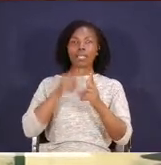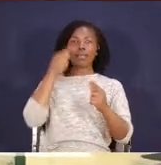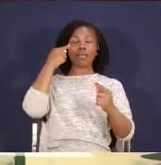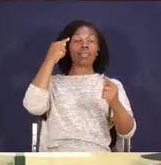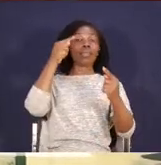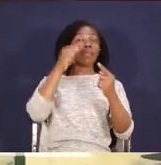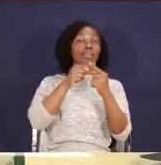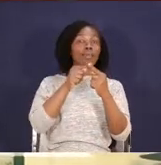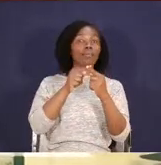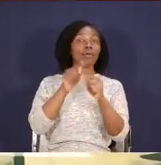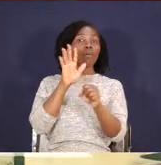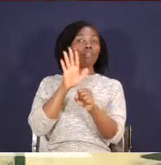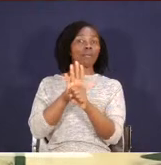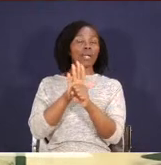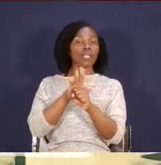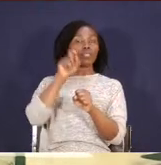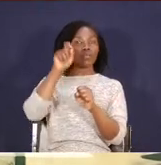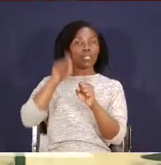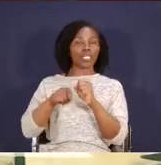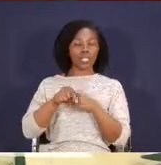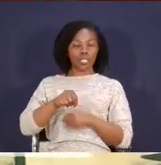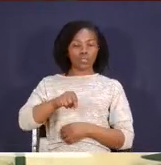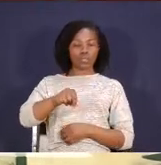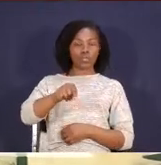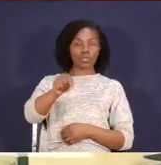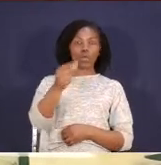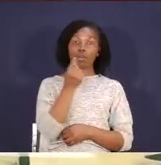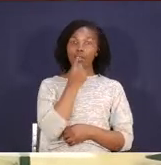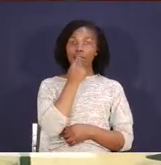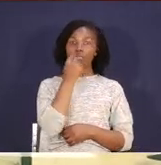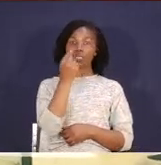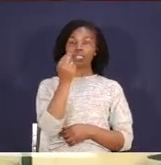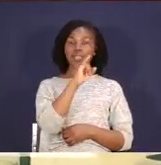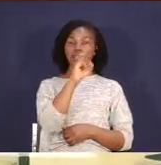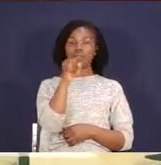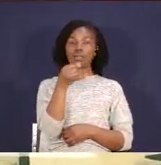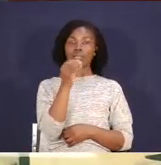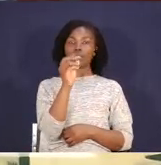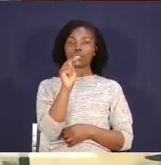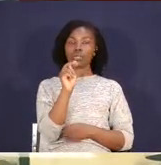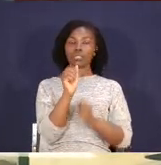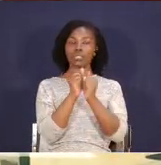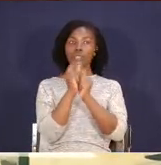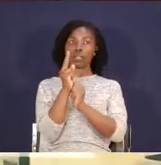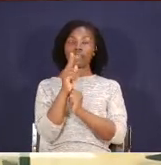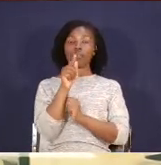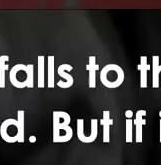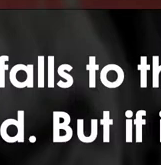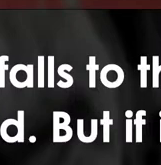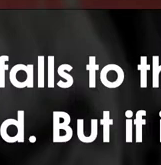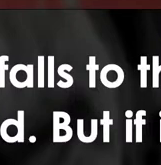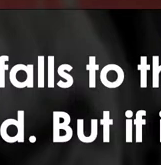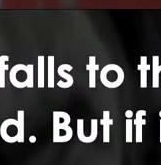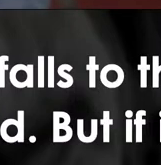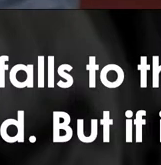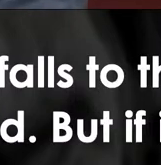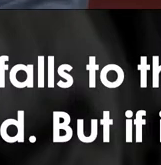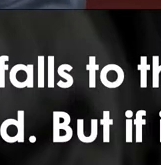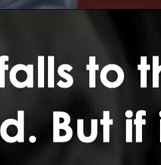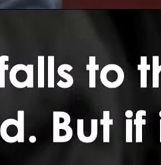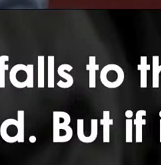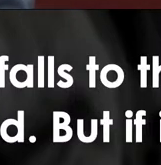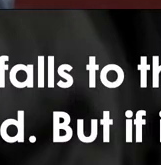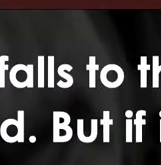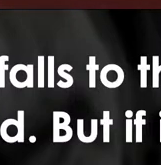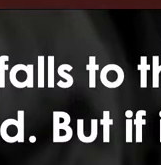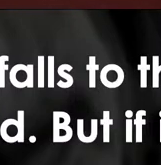a seed. John 12, verse 24. John 12, verse 24. Instead of eating